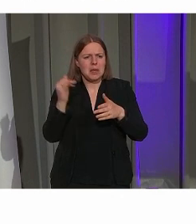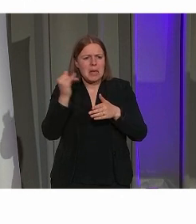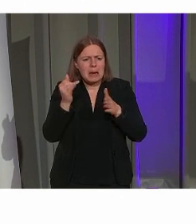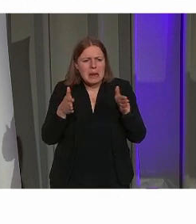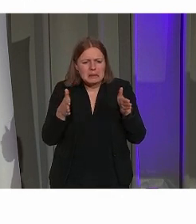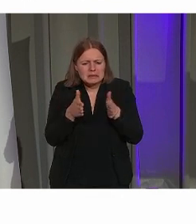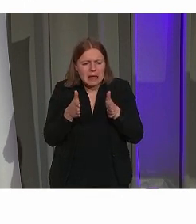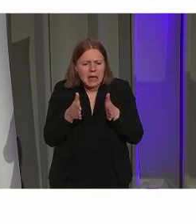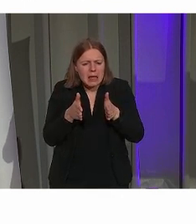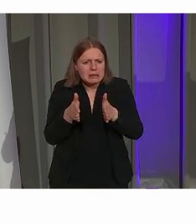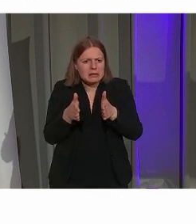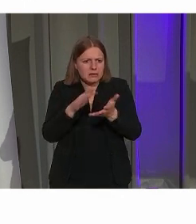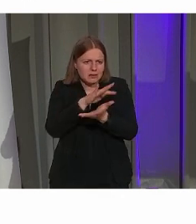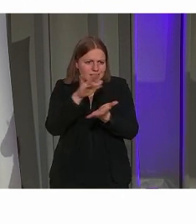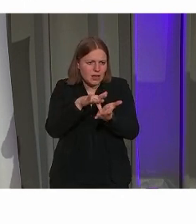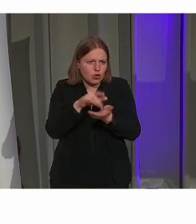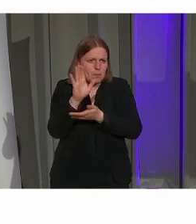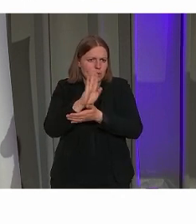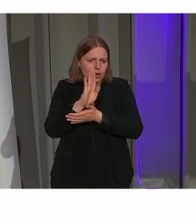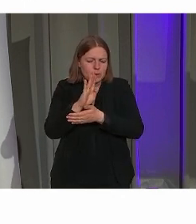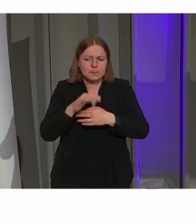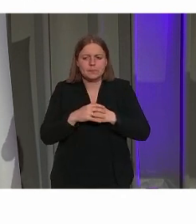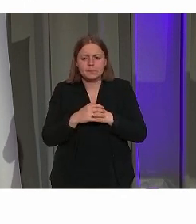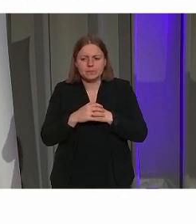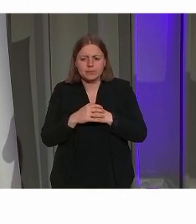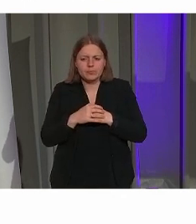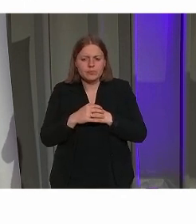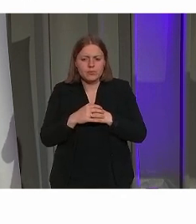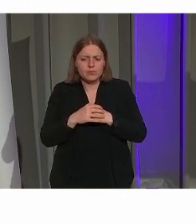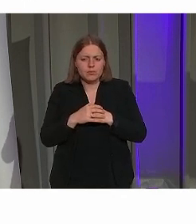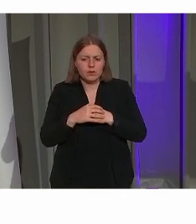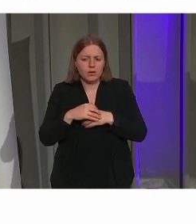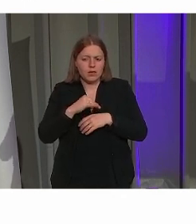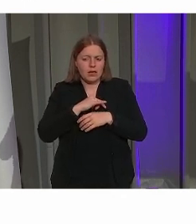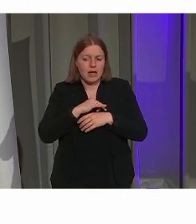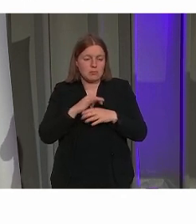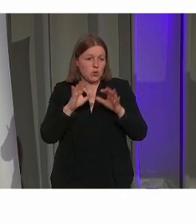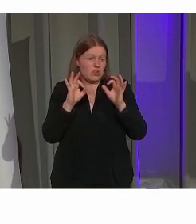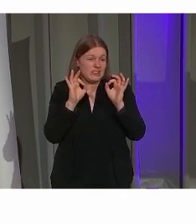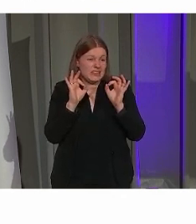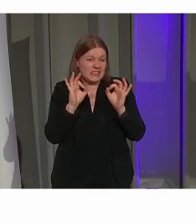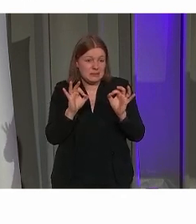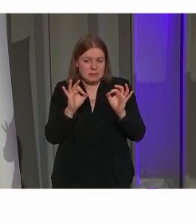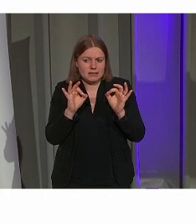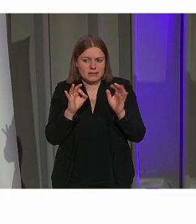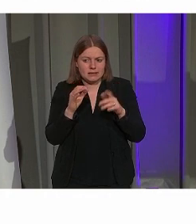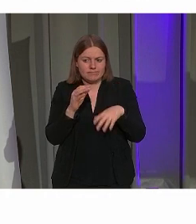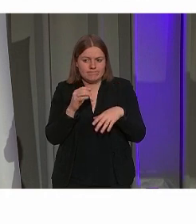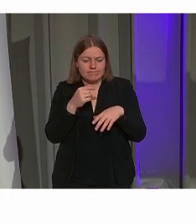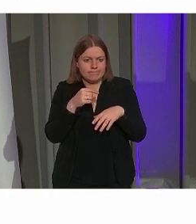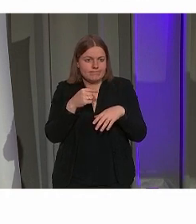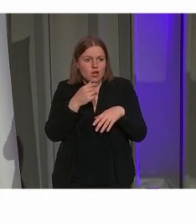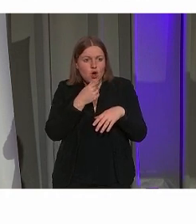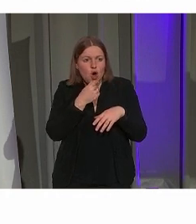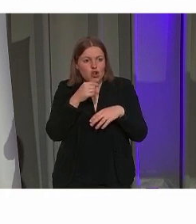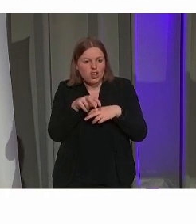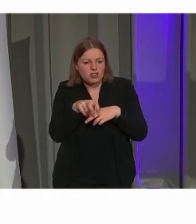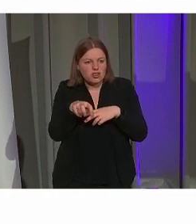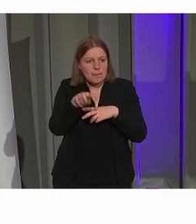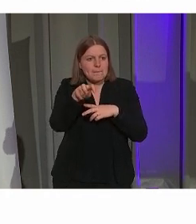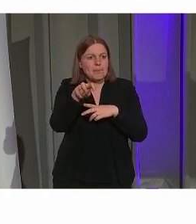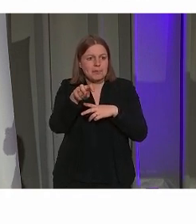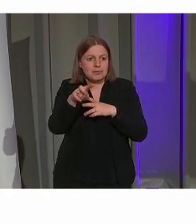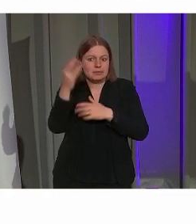the Ridderstraat. So it's a typical street in the inner city of Bruges with a lot of